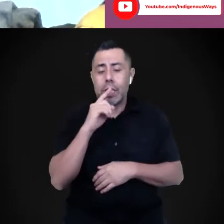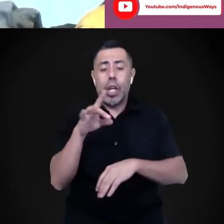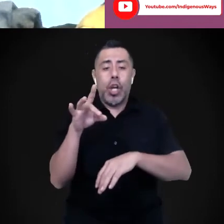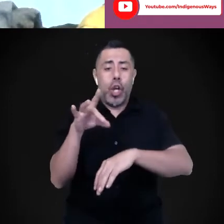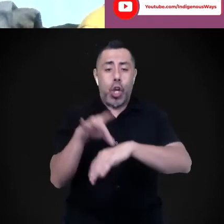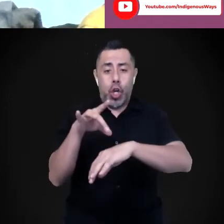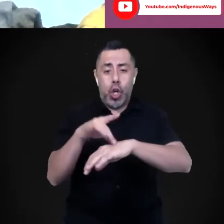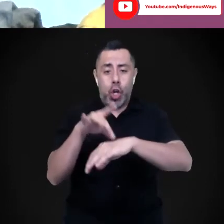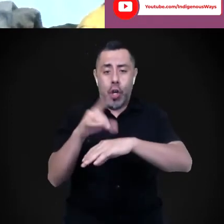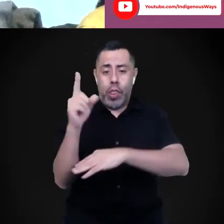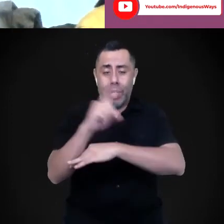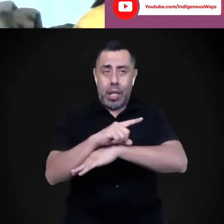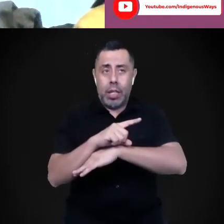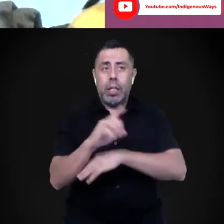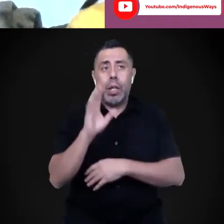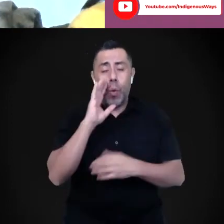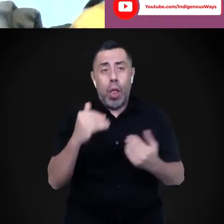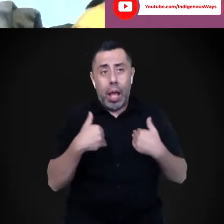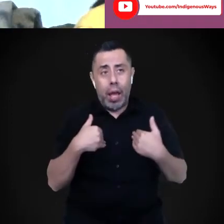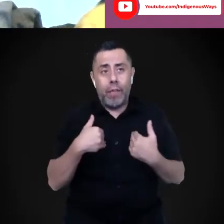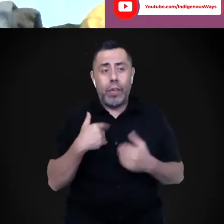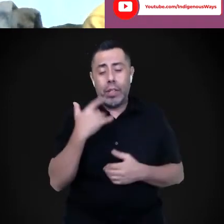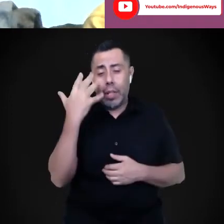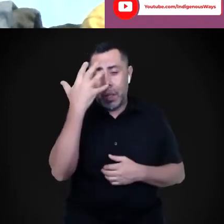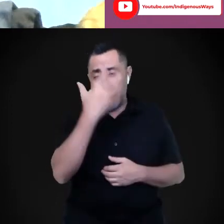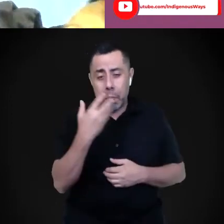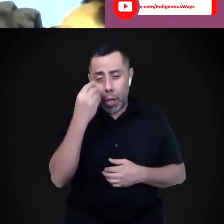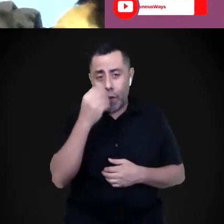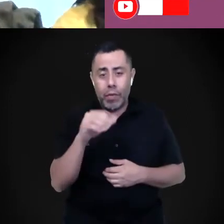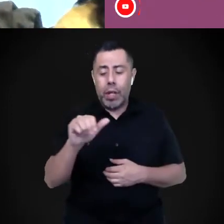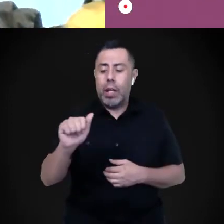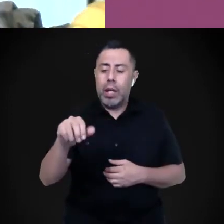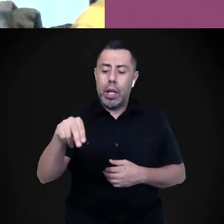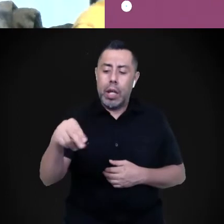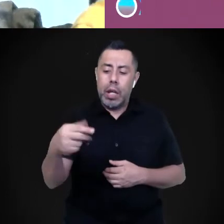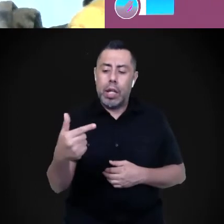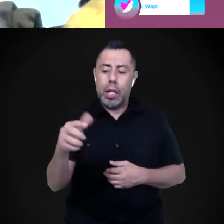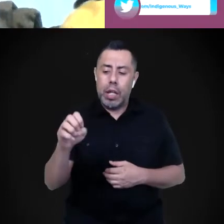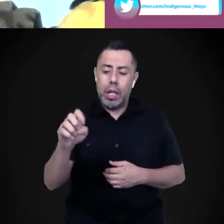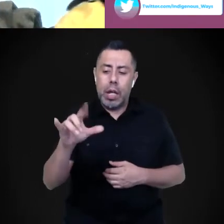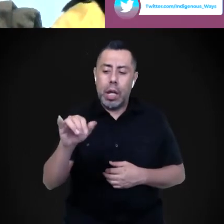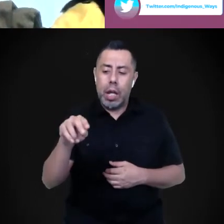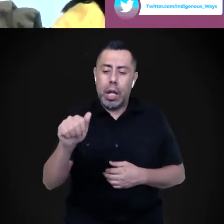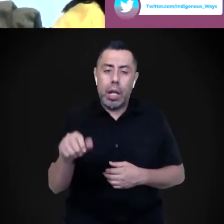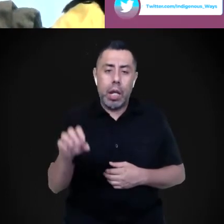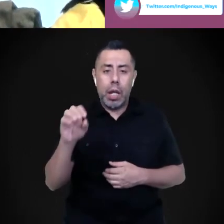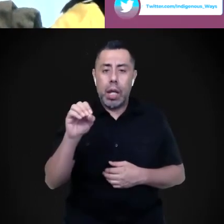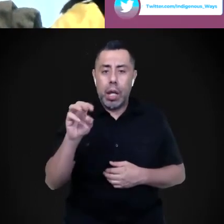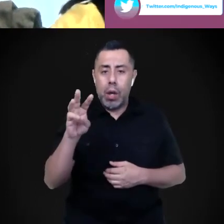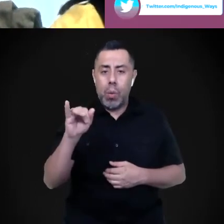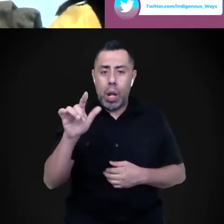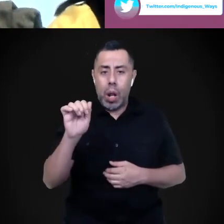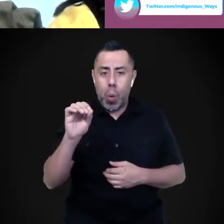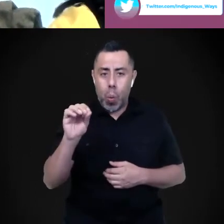Day, we've got the beautiful Angelina Owillo. She is deaf. She